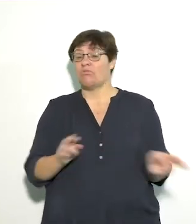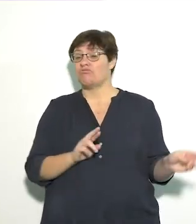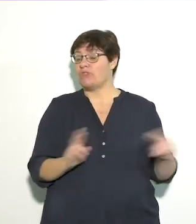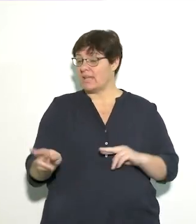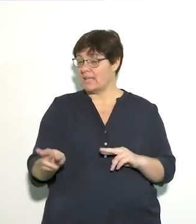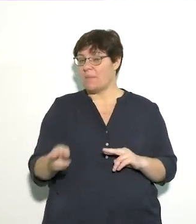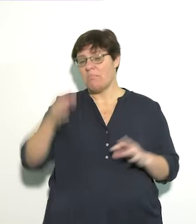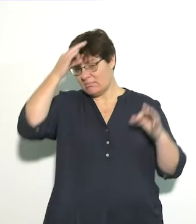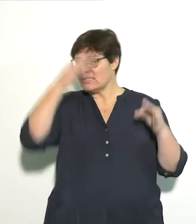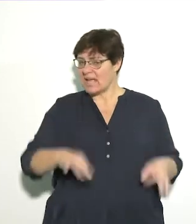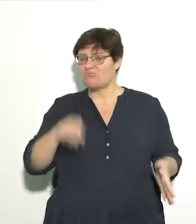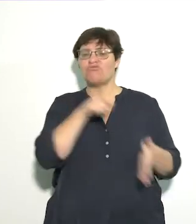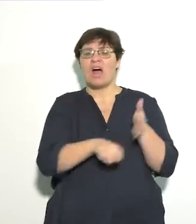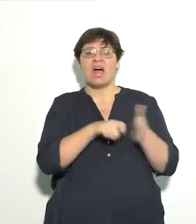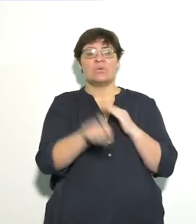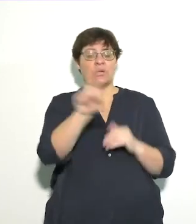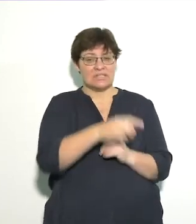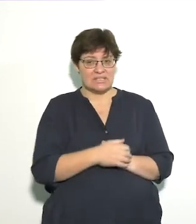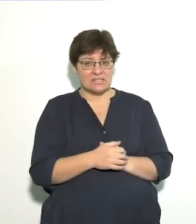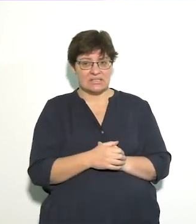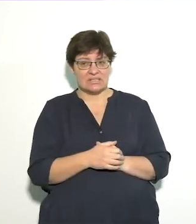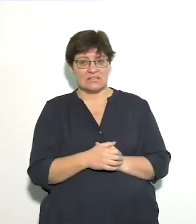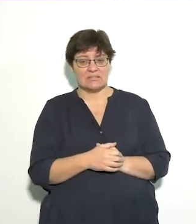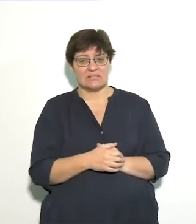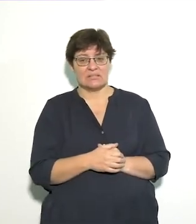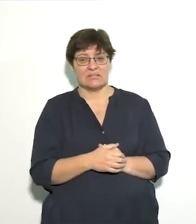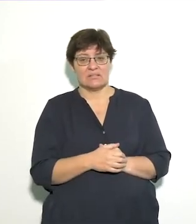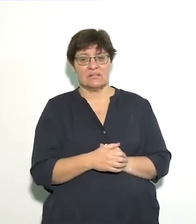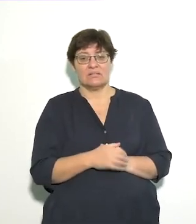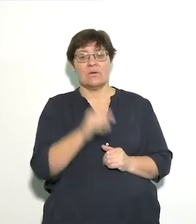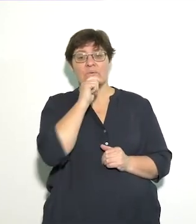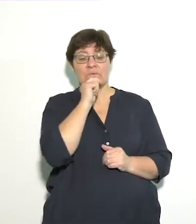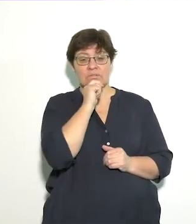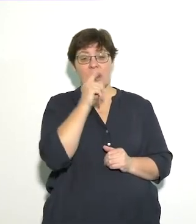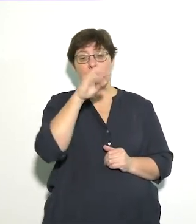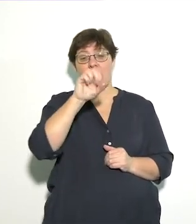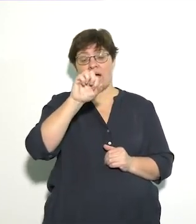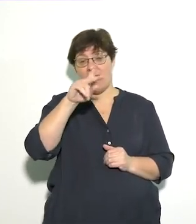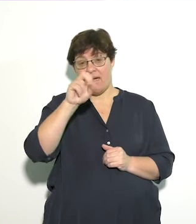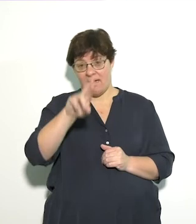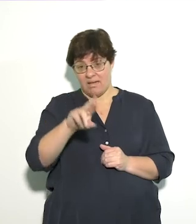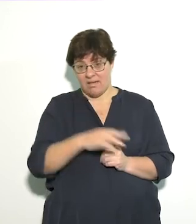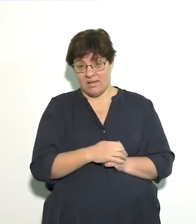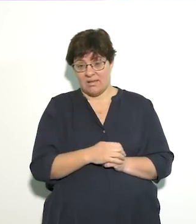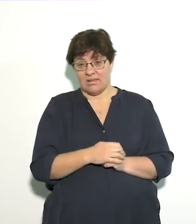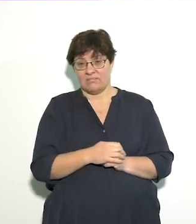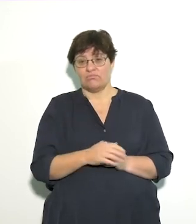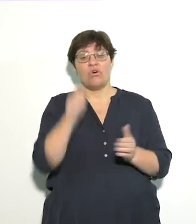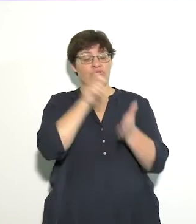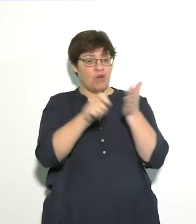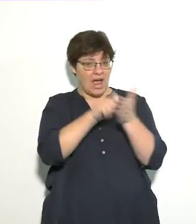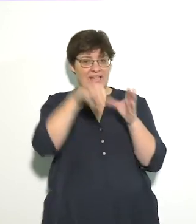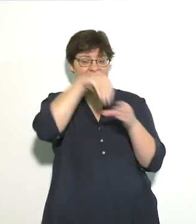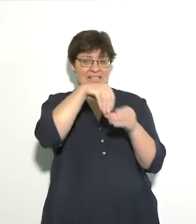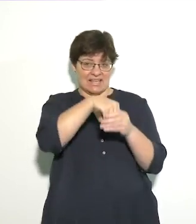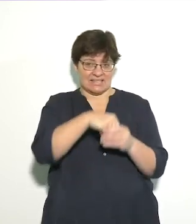are ready and you've decided what you're going to write in your book, you're going to use your marker. There we go. And you're going to